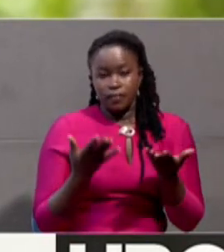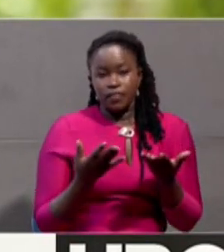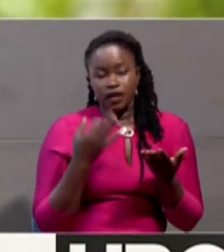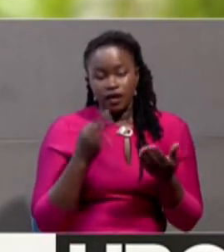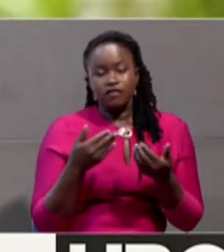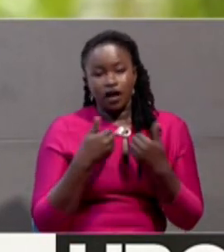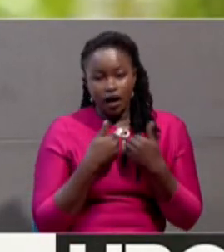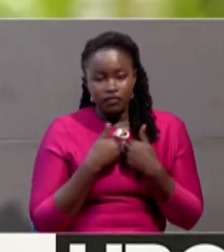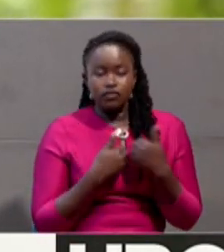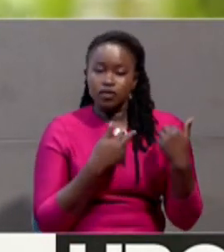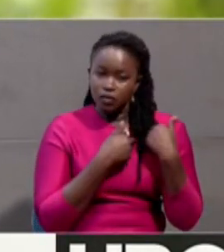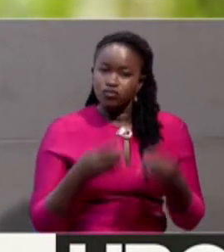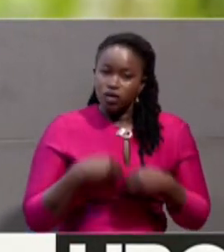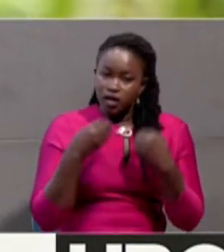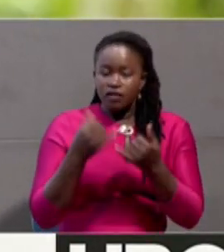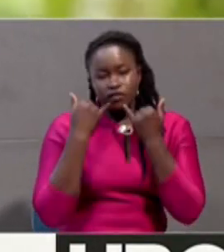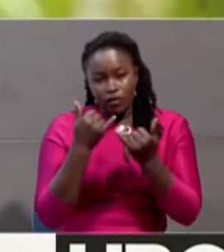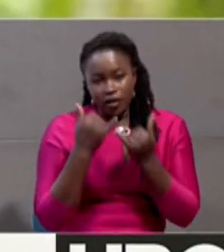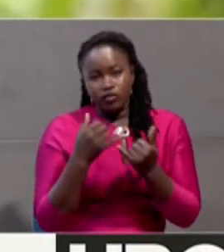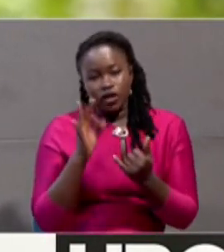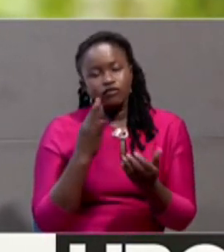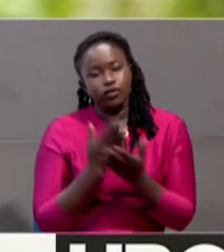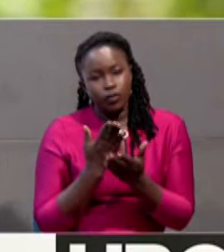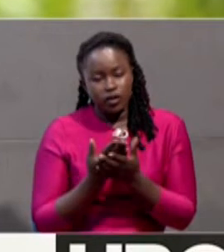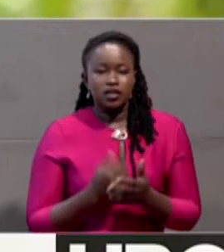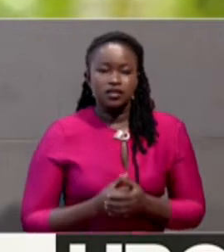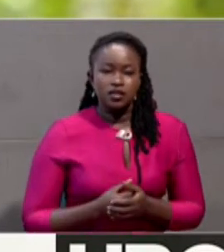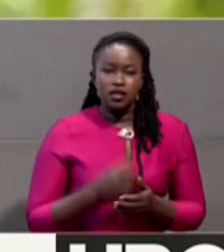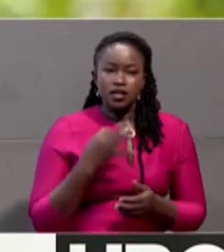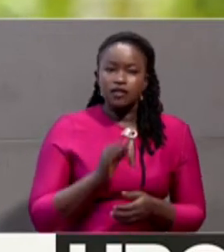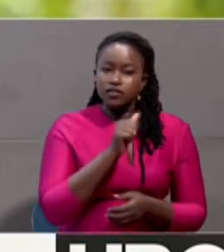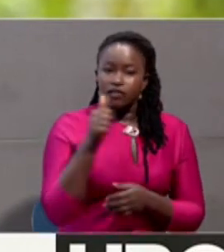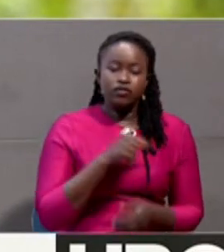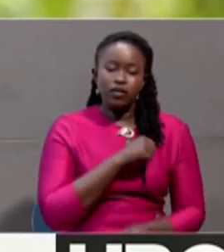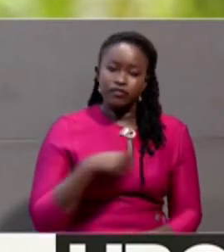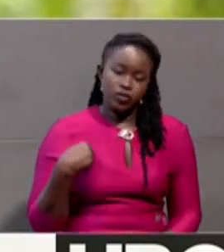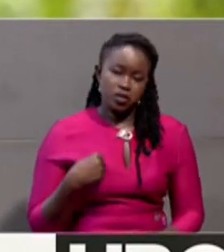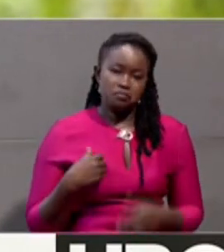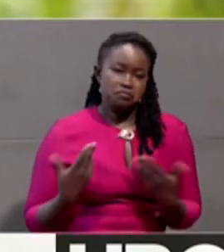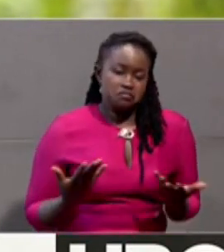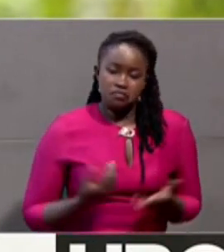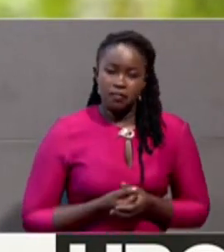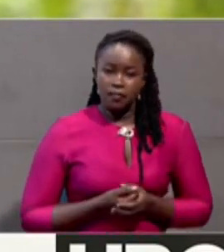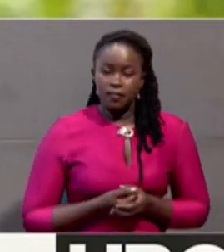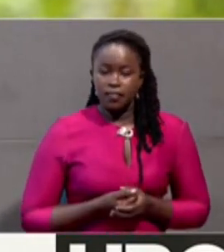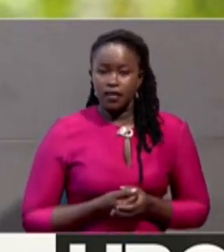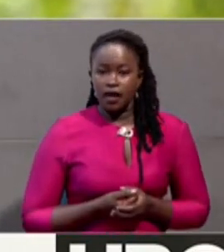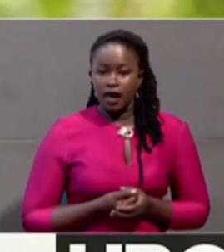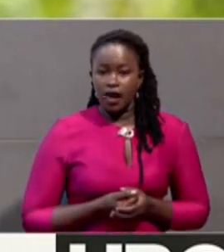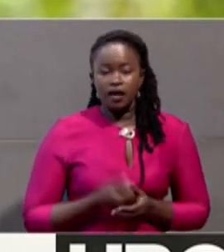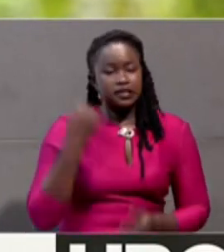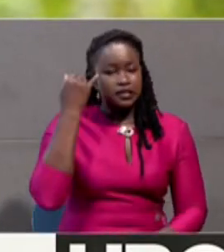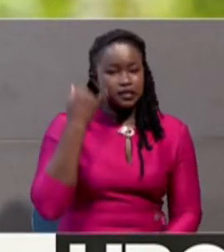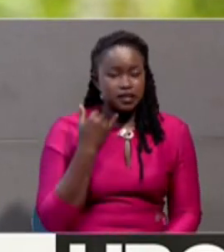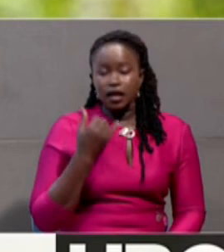provide information when requested, when they don't do that, you know, there hasn't been serious